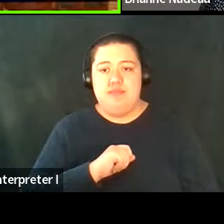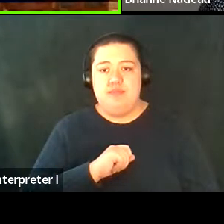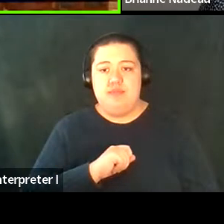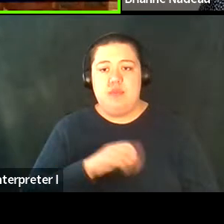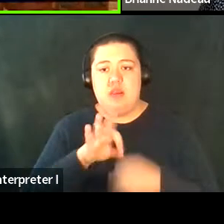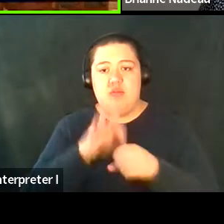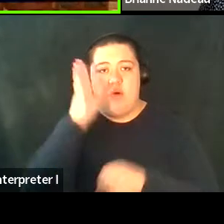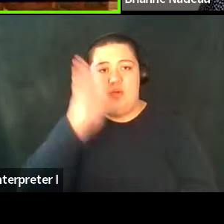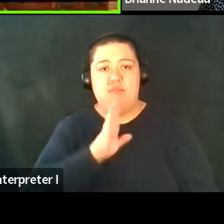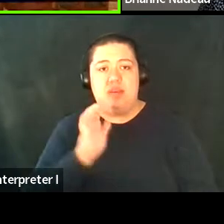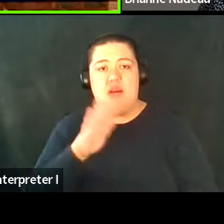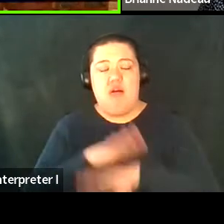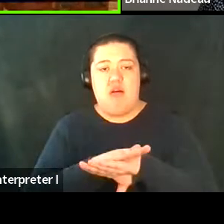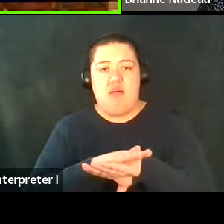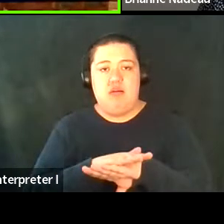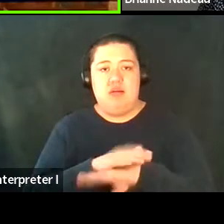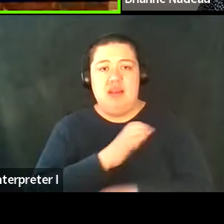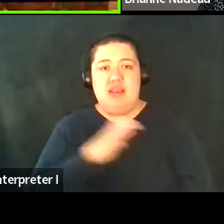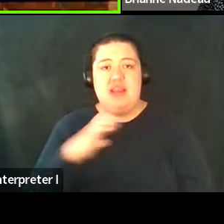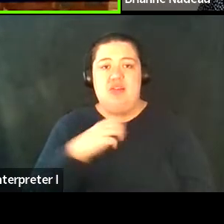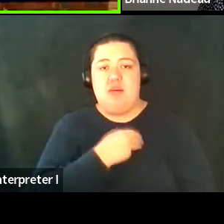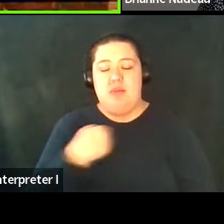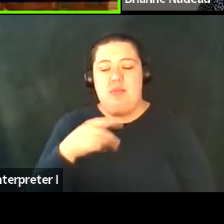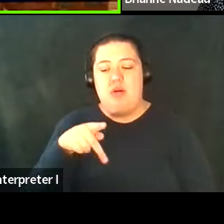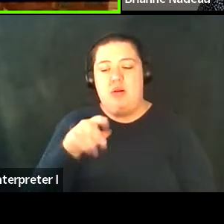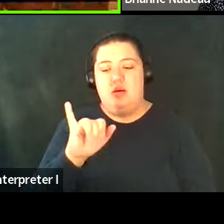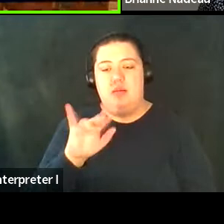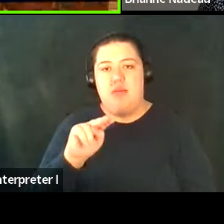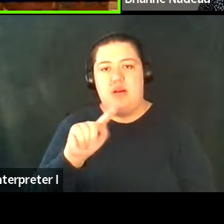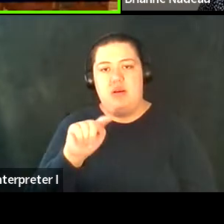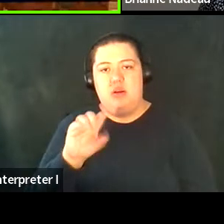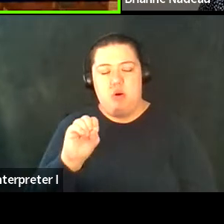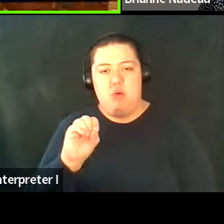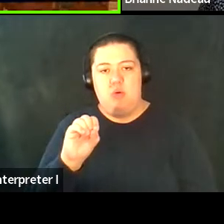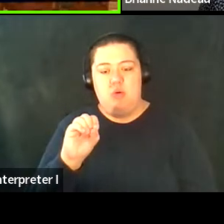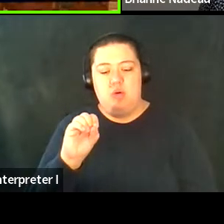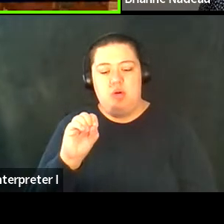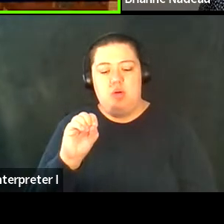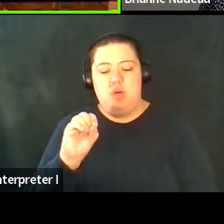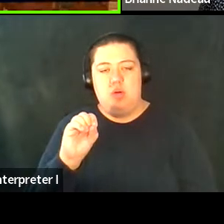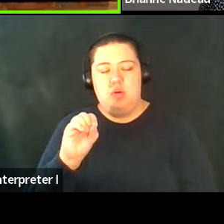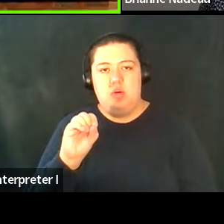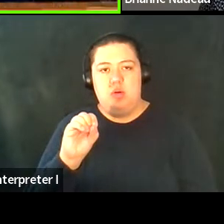will be on Councilmember Pinto's